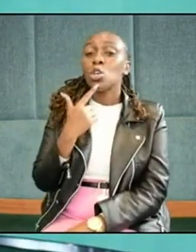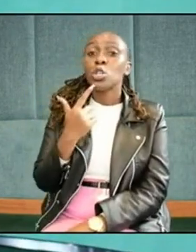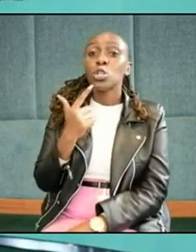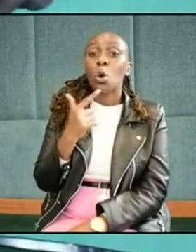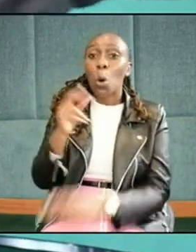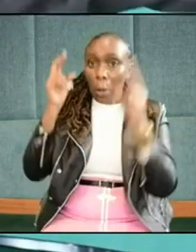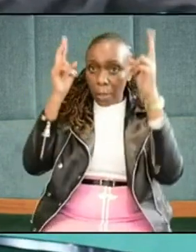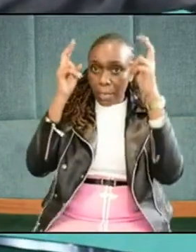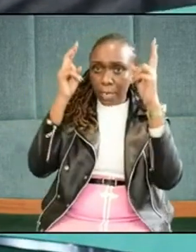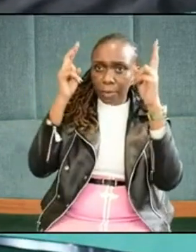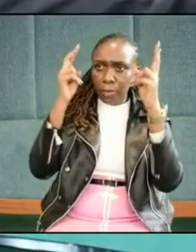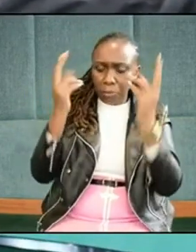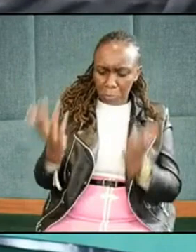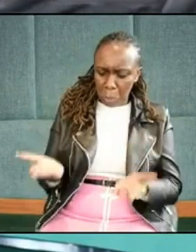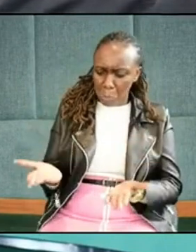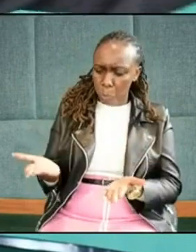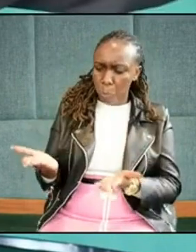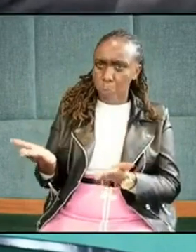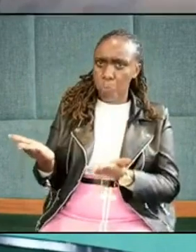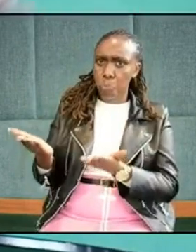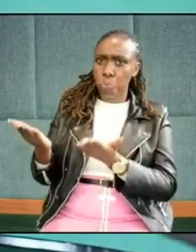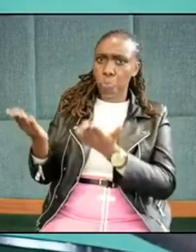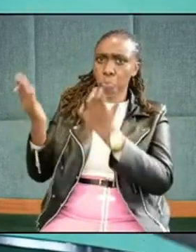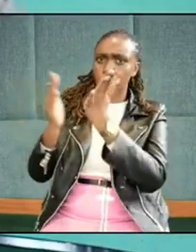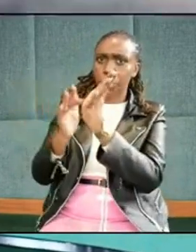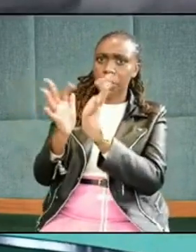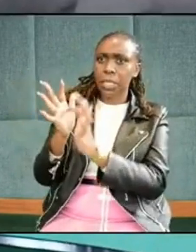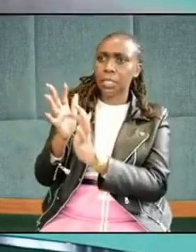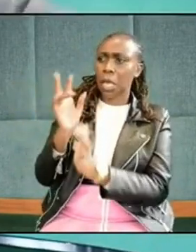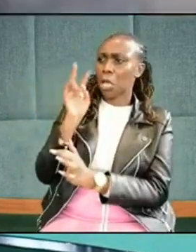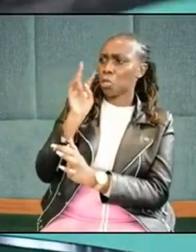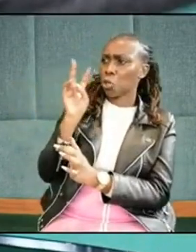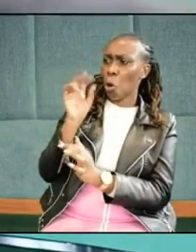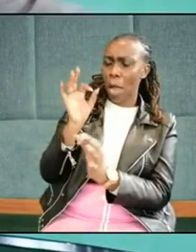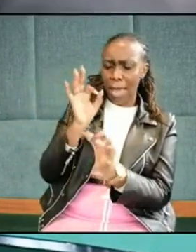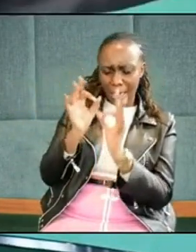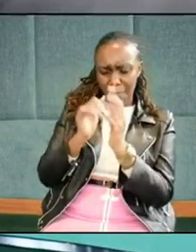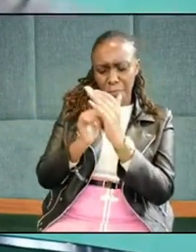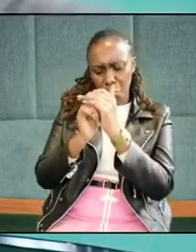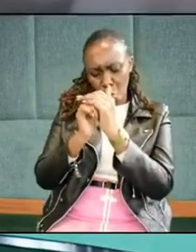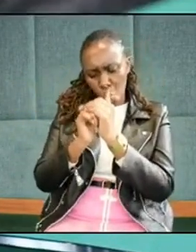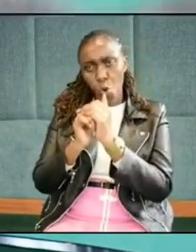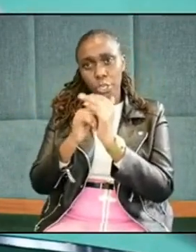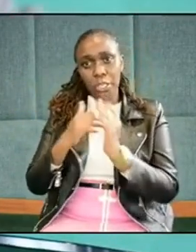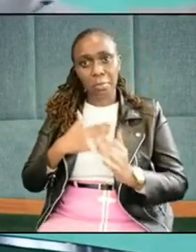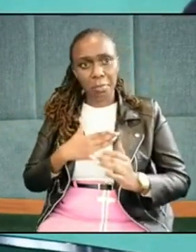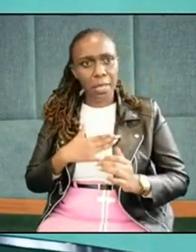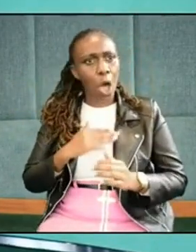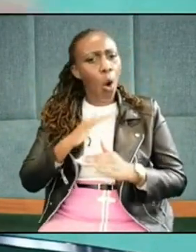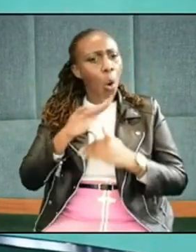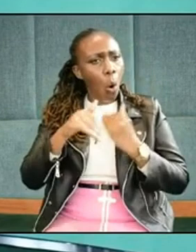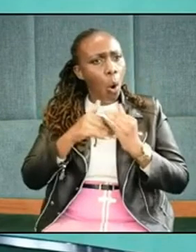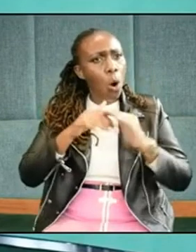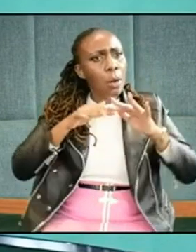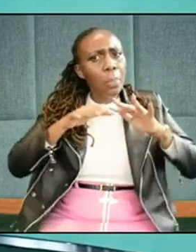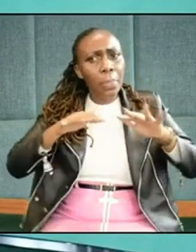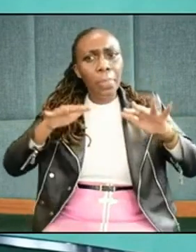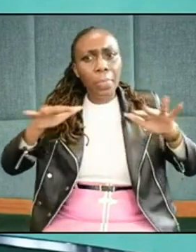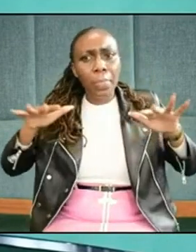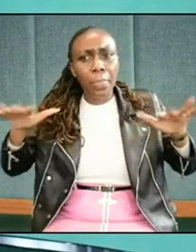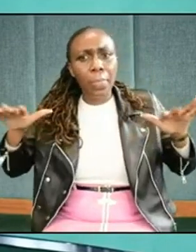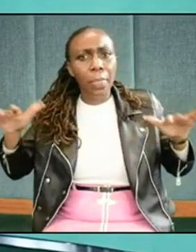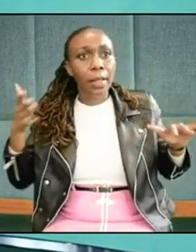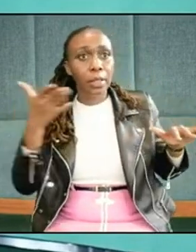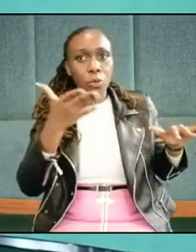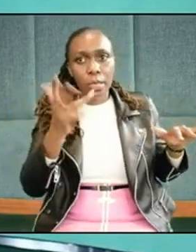glory of the place. And he says, if you worship me, this will be yours. How many people